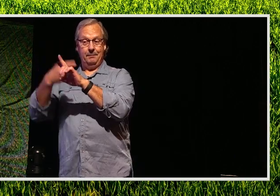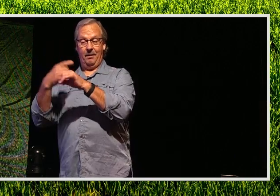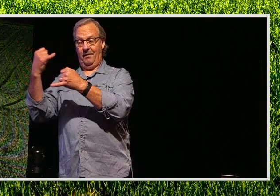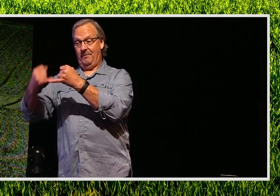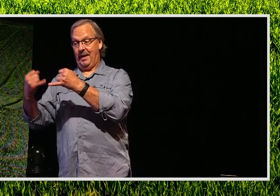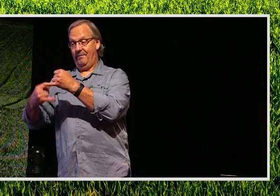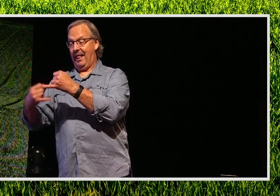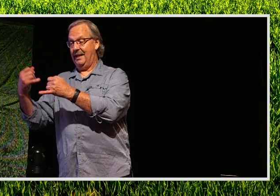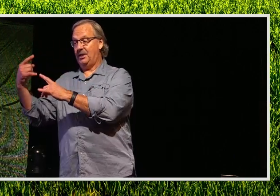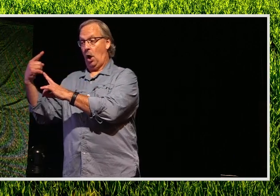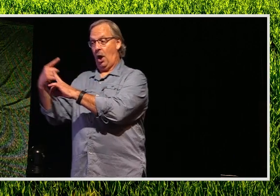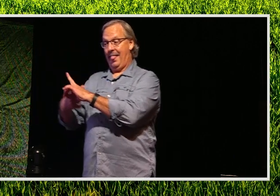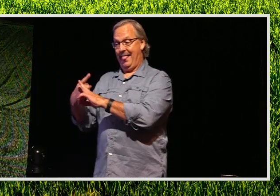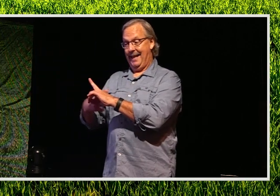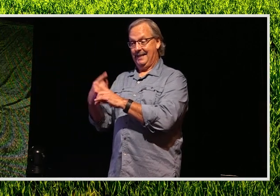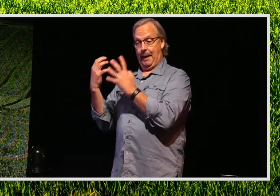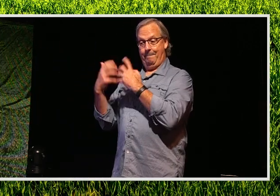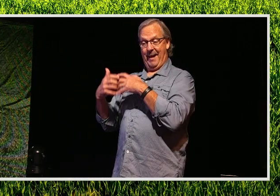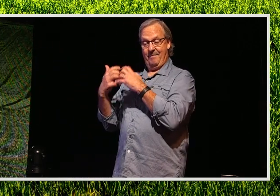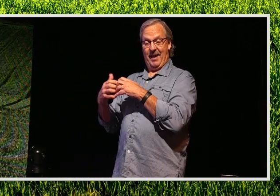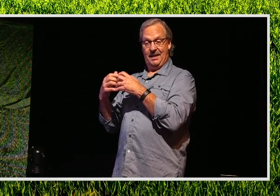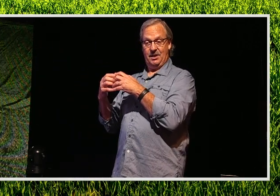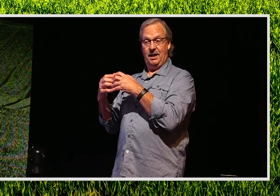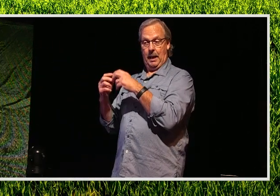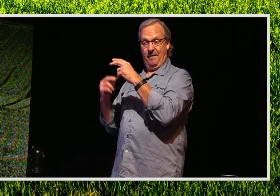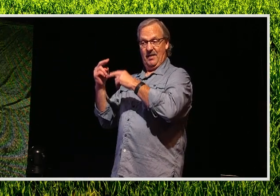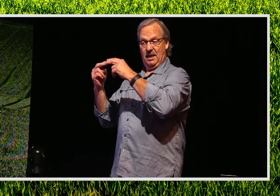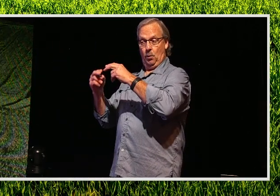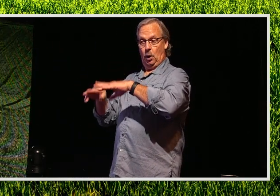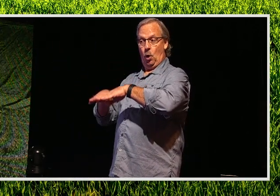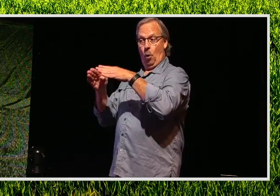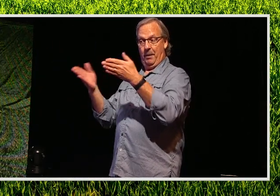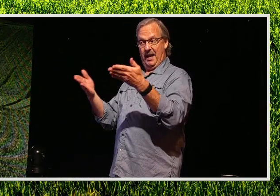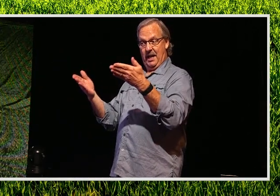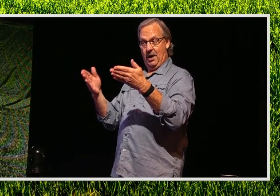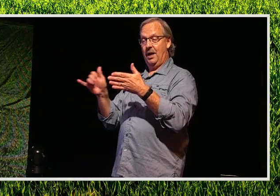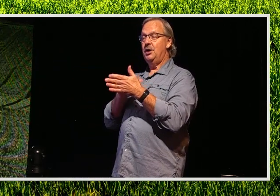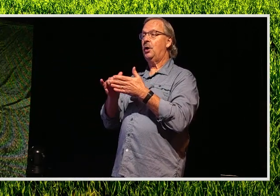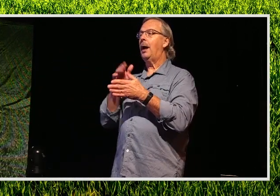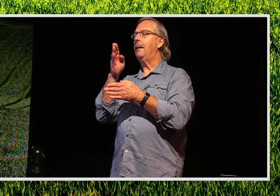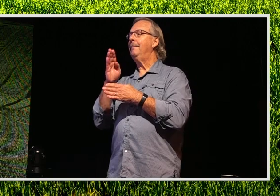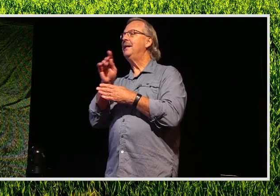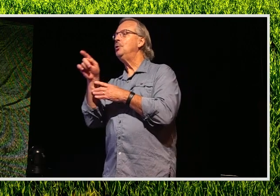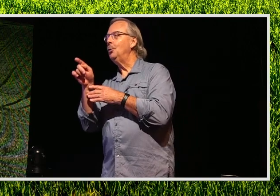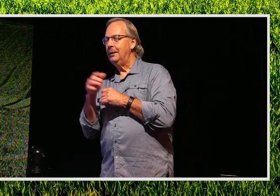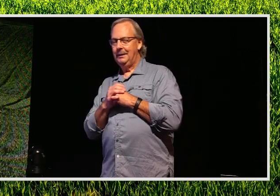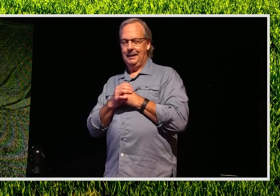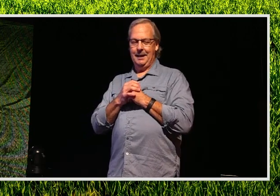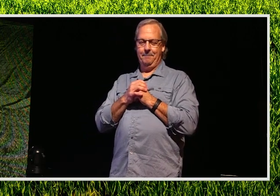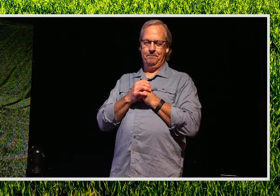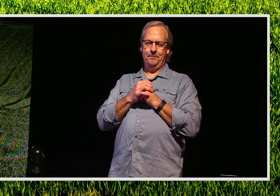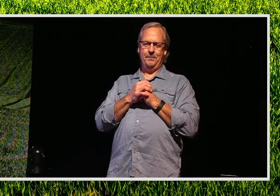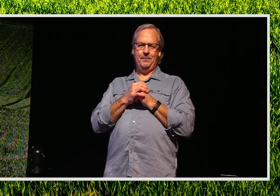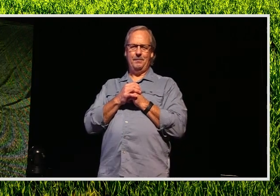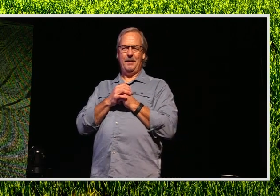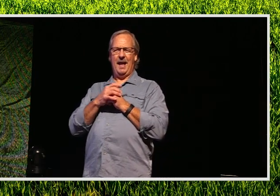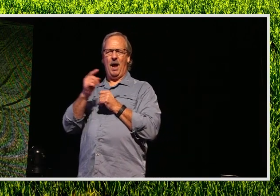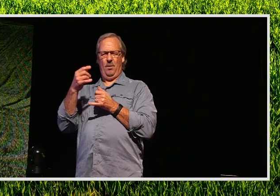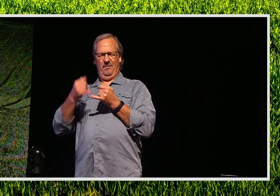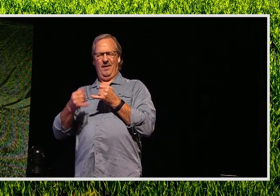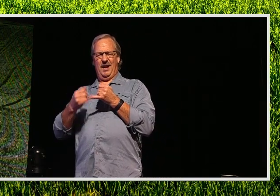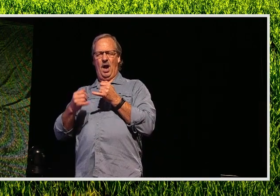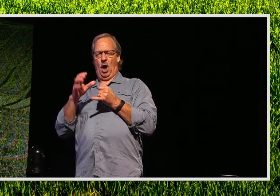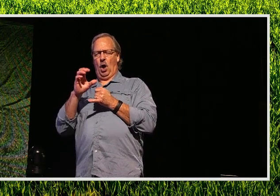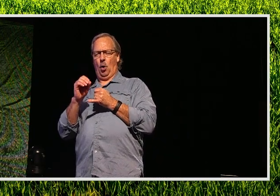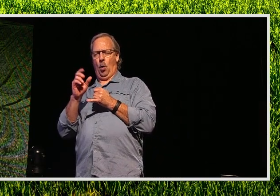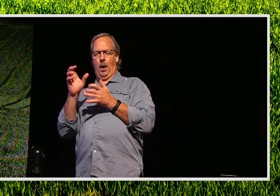our lease in a manufacturing facility that we're going to be opening right here in New York, bless you, right here in New York. And we'll be finalizing our co-packer